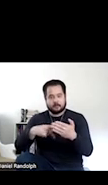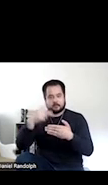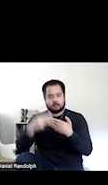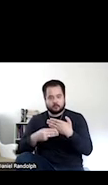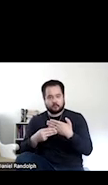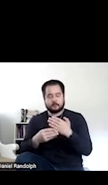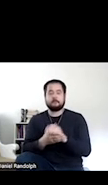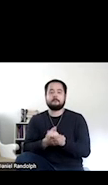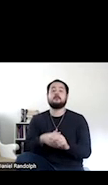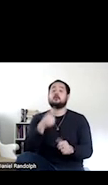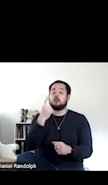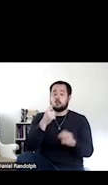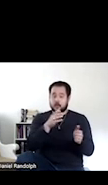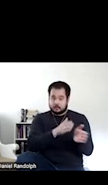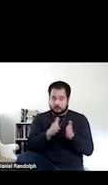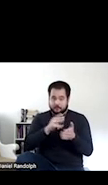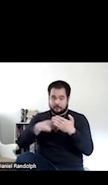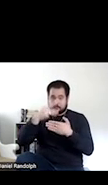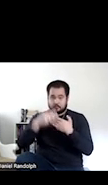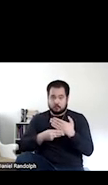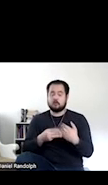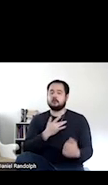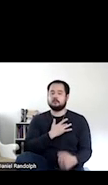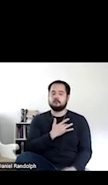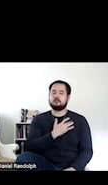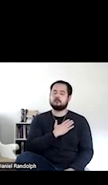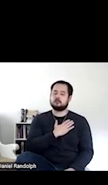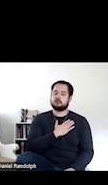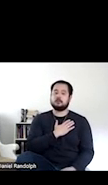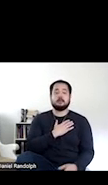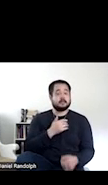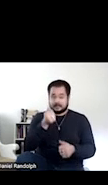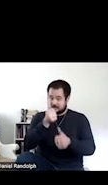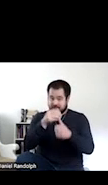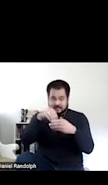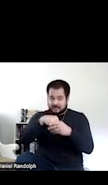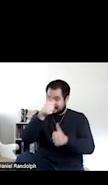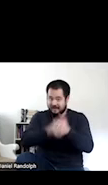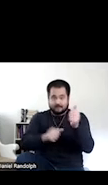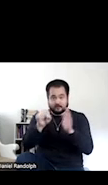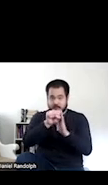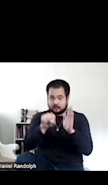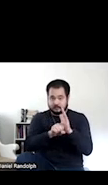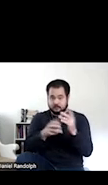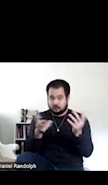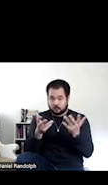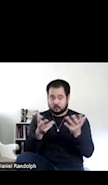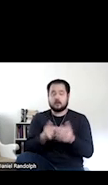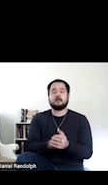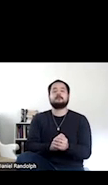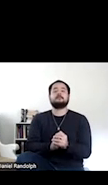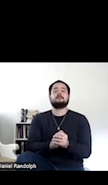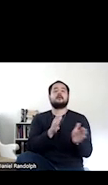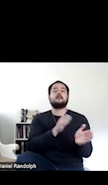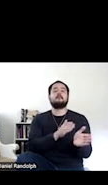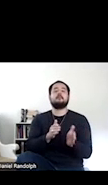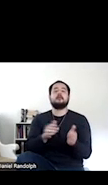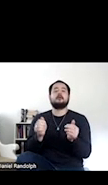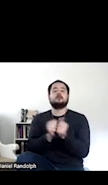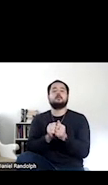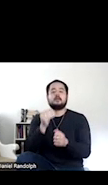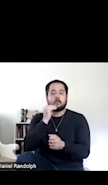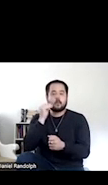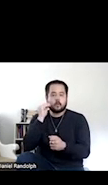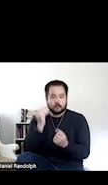my heart and is in every single state in the United States of America is our preparedness around home fire